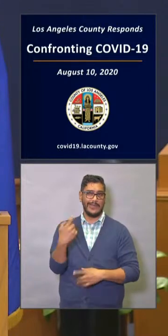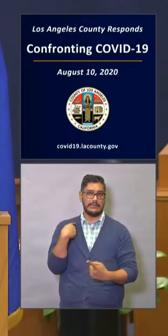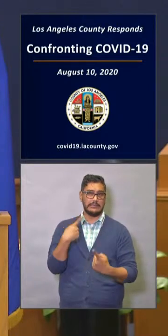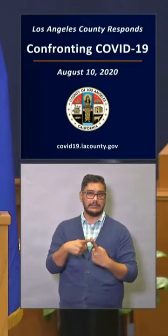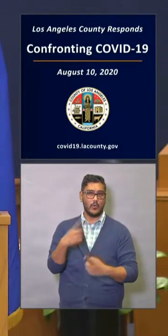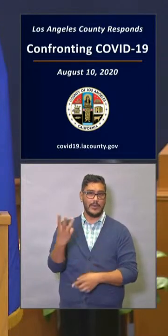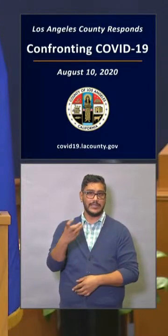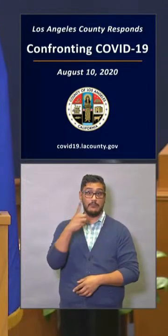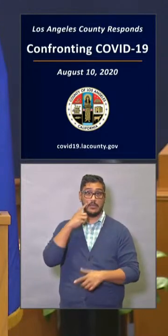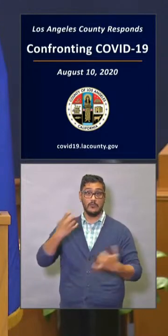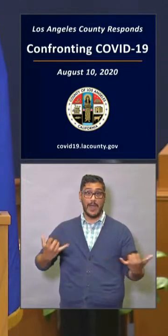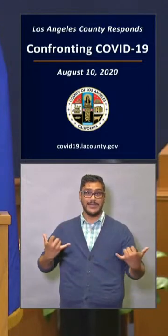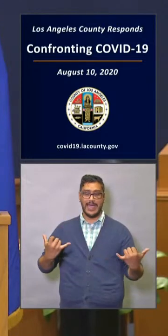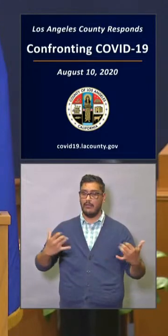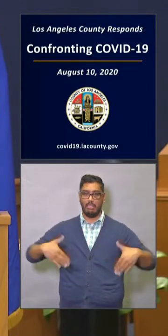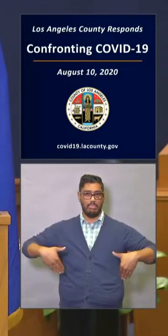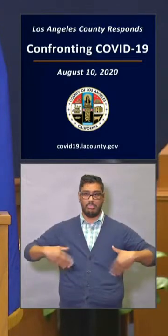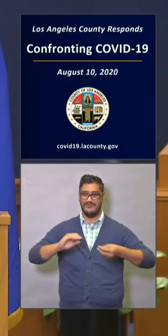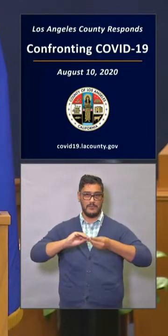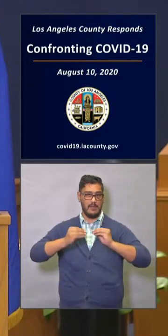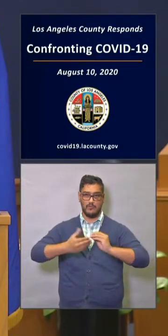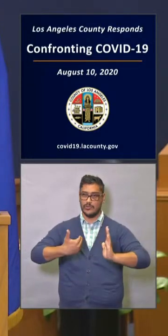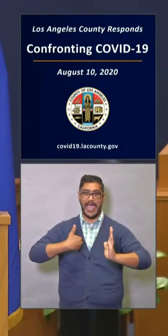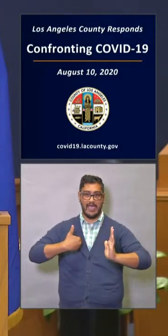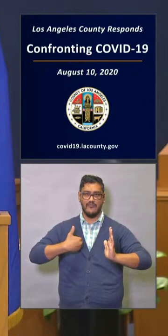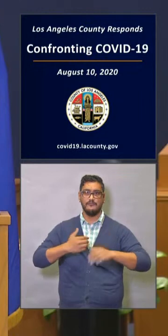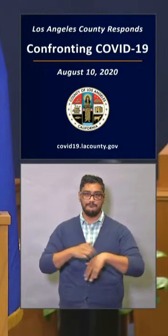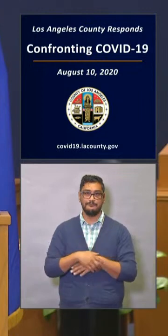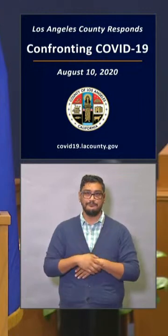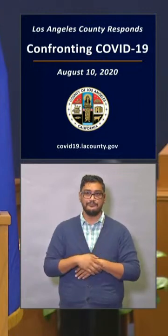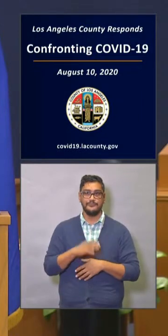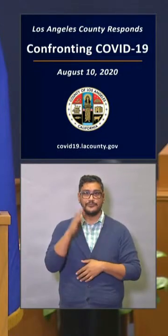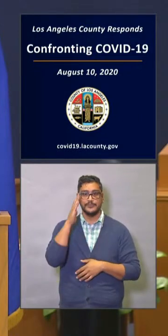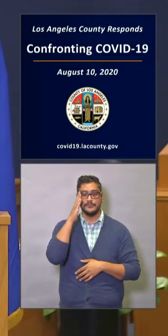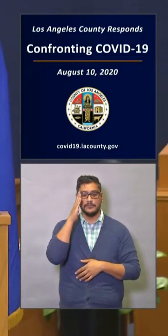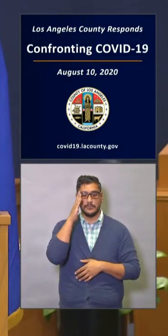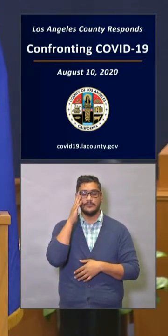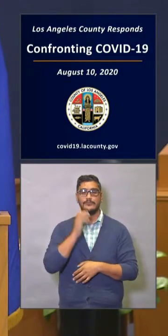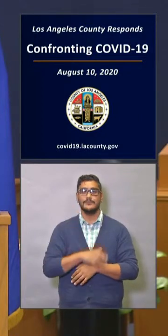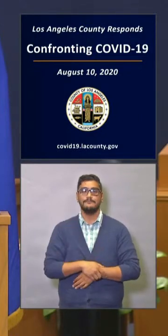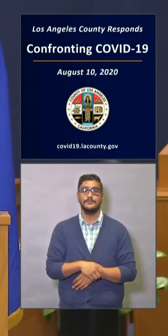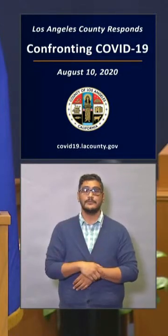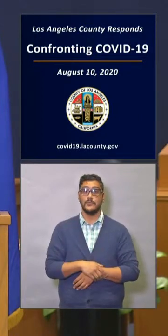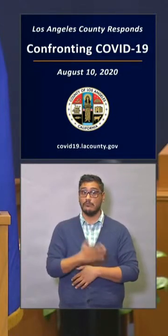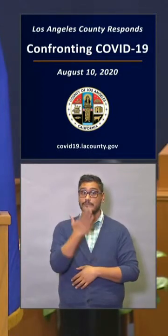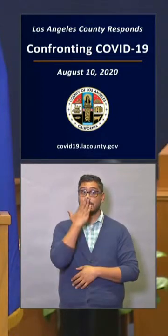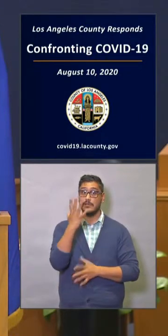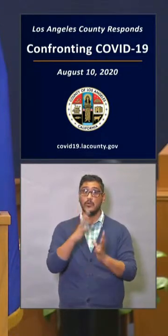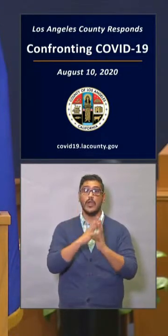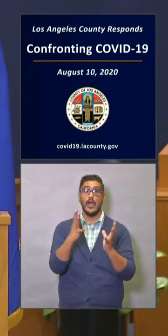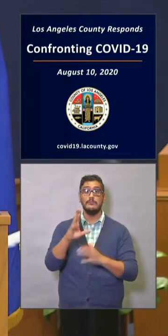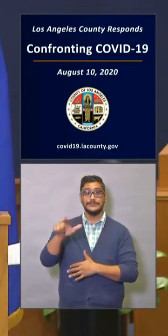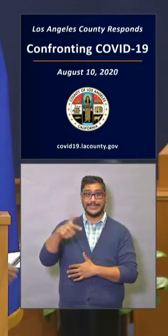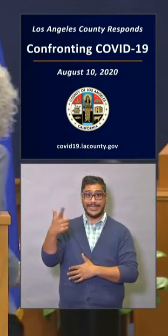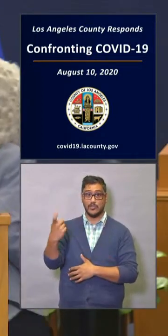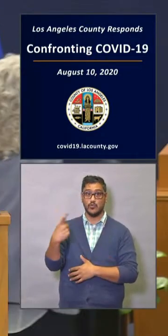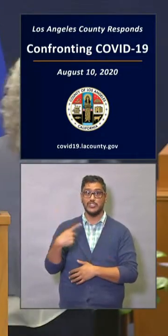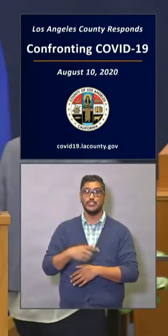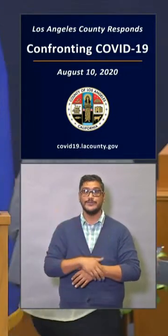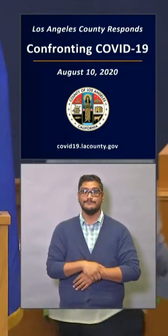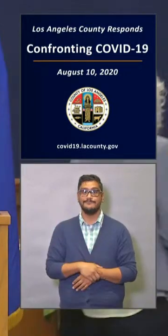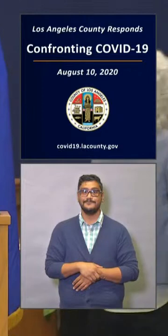the numbers with me today, but I'm going to do a full report on that on Wednesday. So thanks a lot. We'll take the next